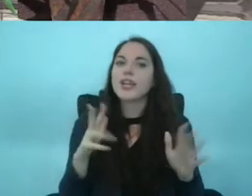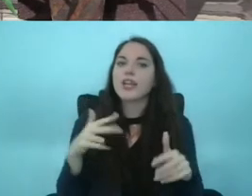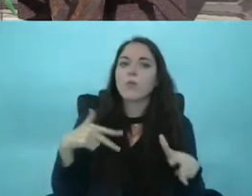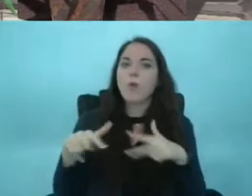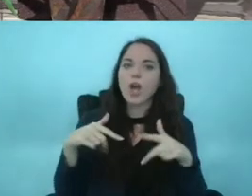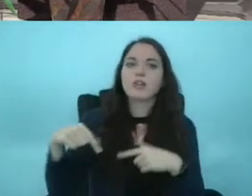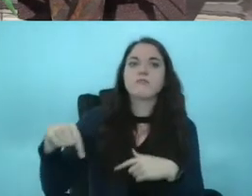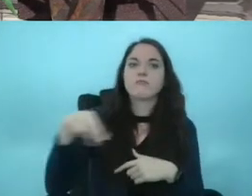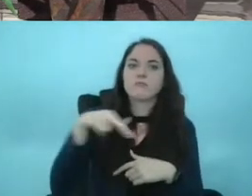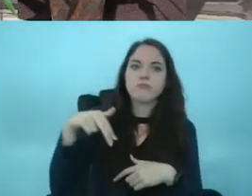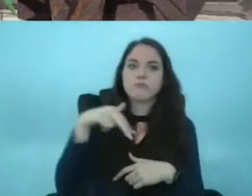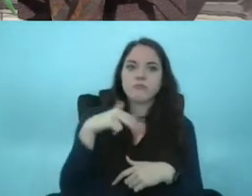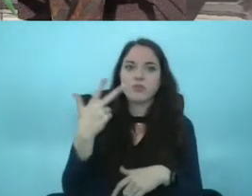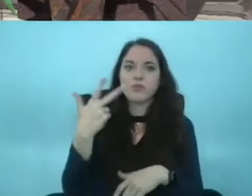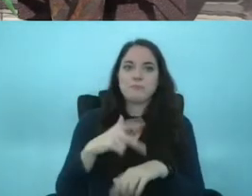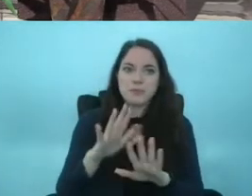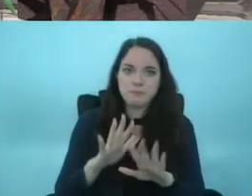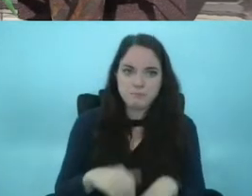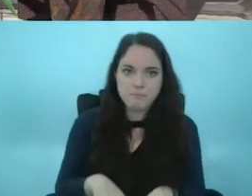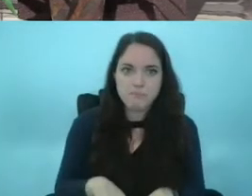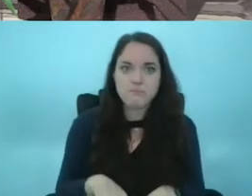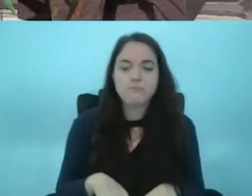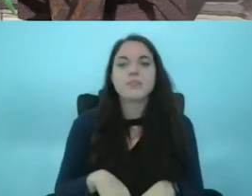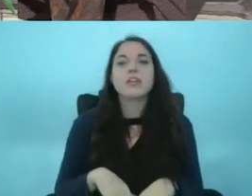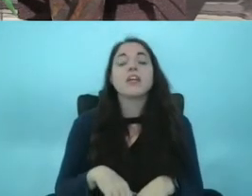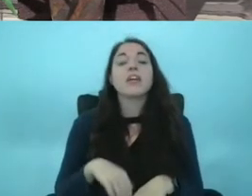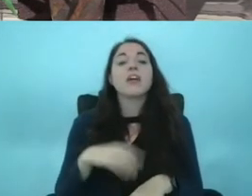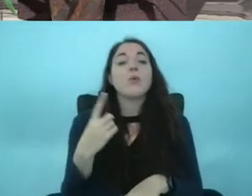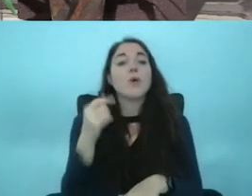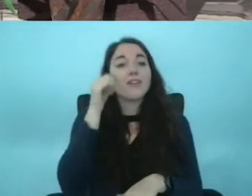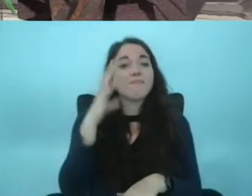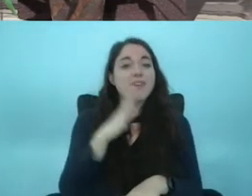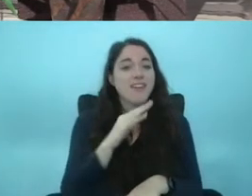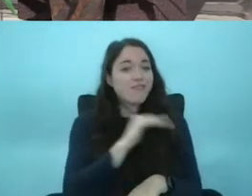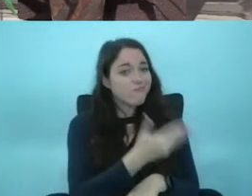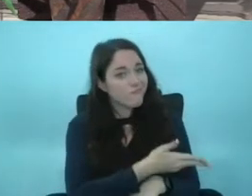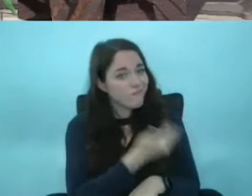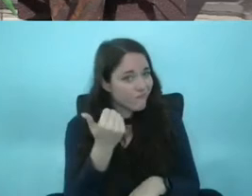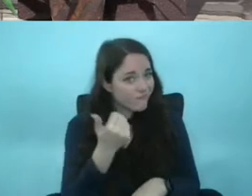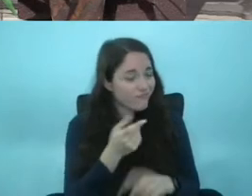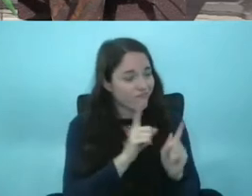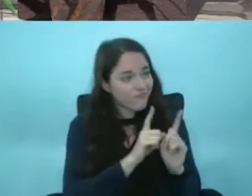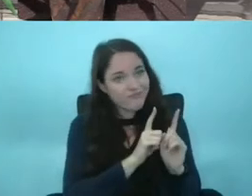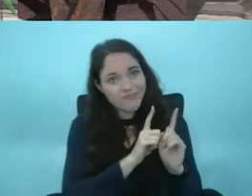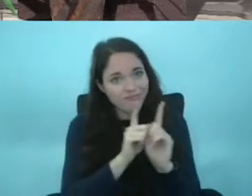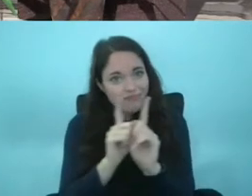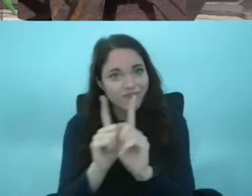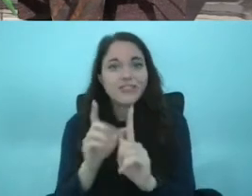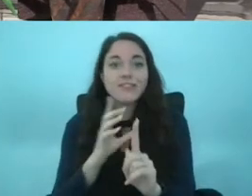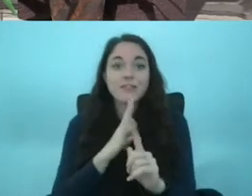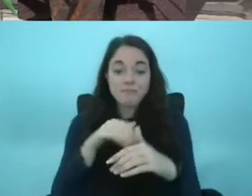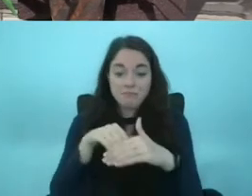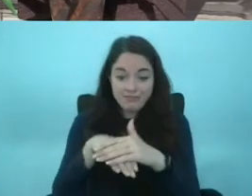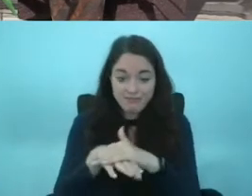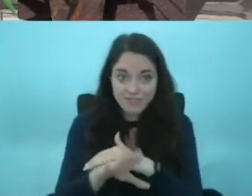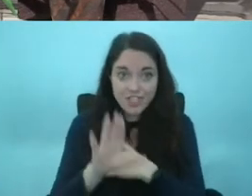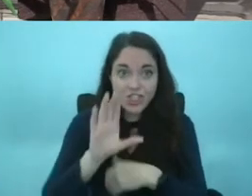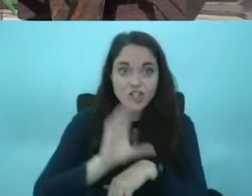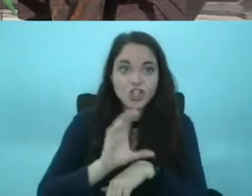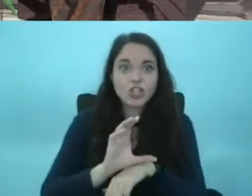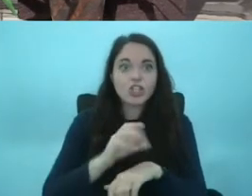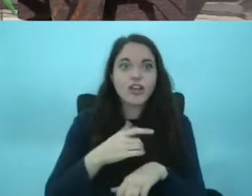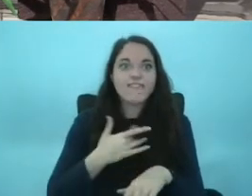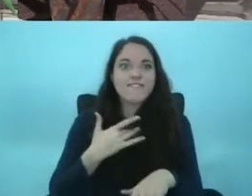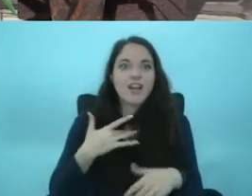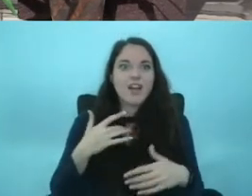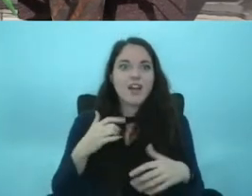this gentleman came and got me and took me inside. And when I got inside, I was like paralyzed.